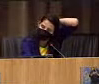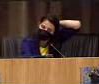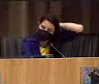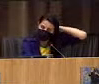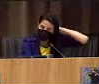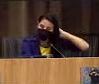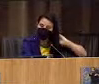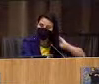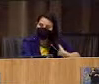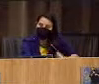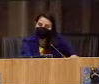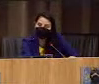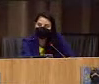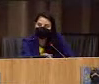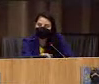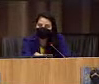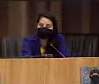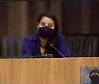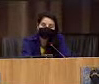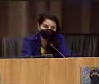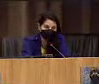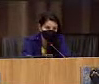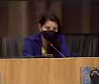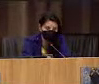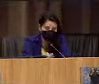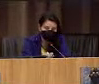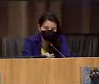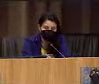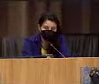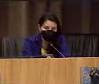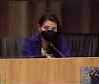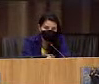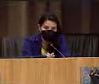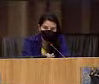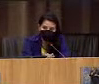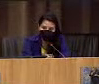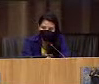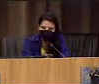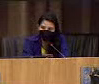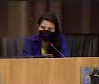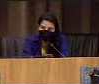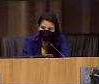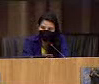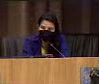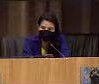We're going to show this in a moment. And also the labeling of texts.